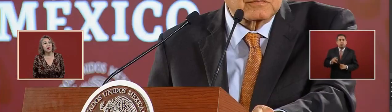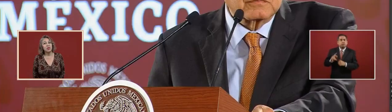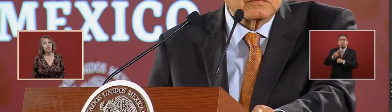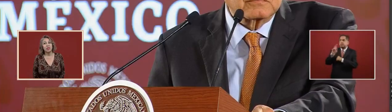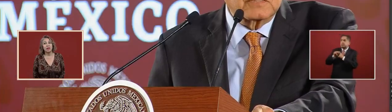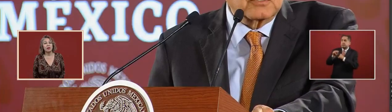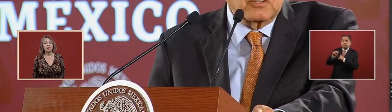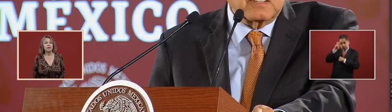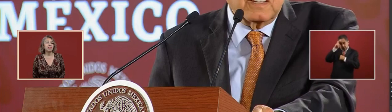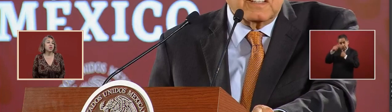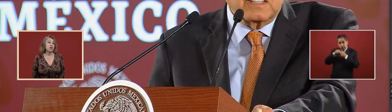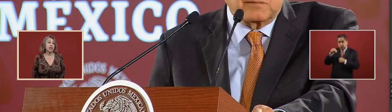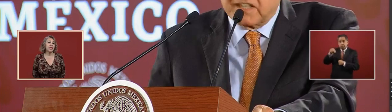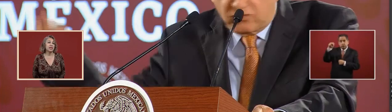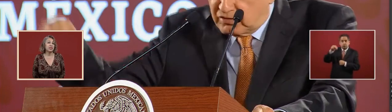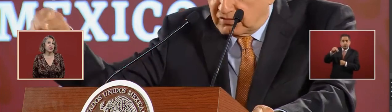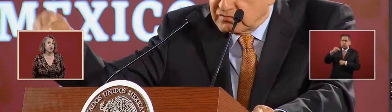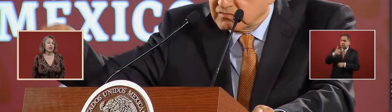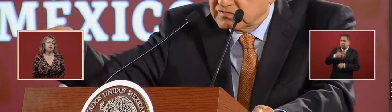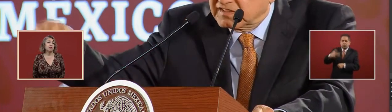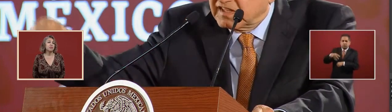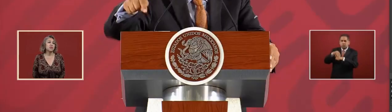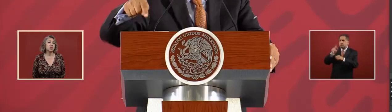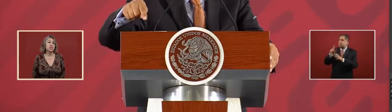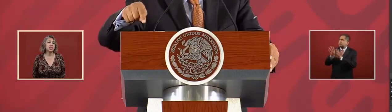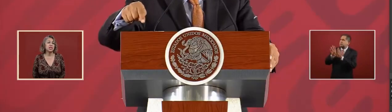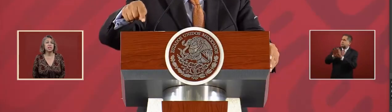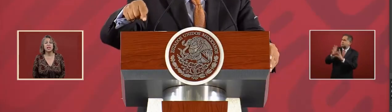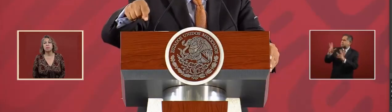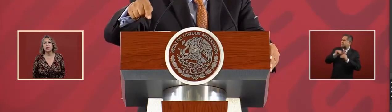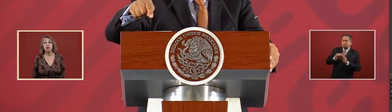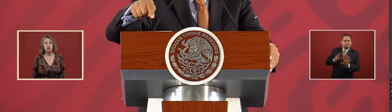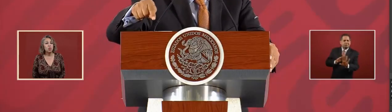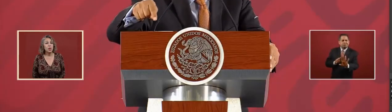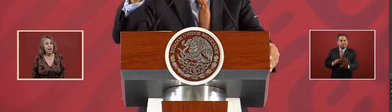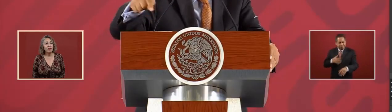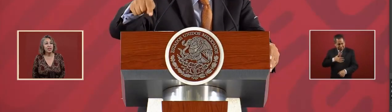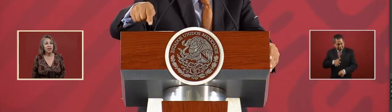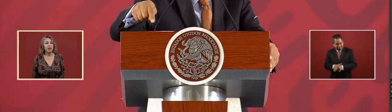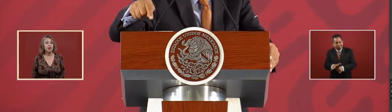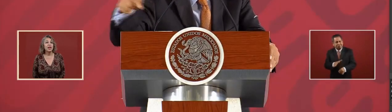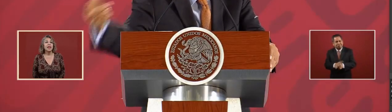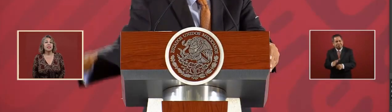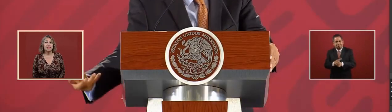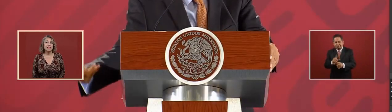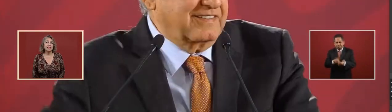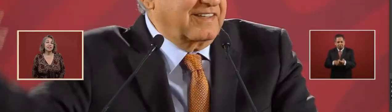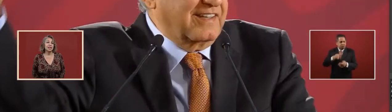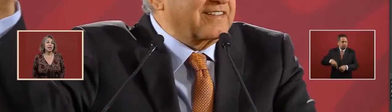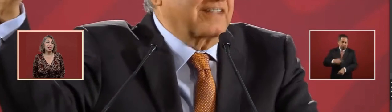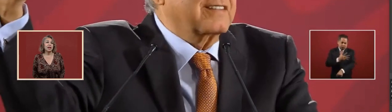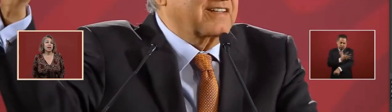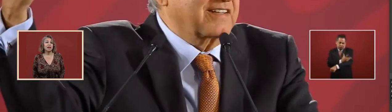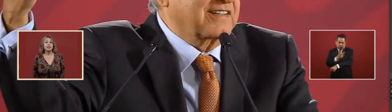from the Nordic, Nordic countries, from Swiss and Denmark. No, we have it here. This